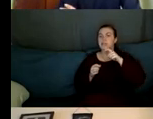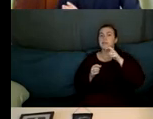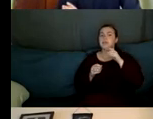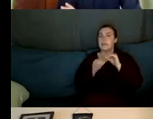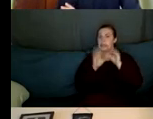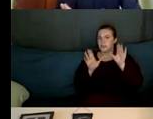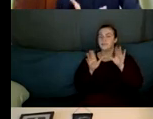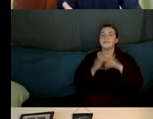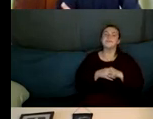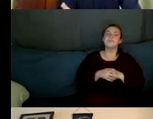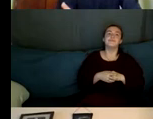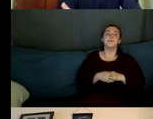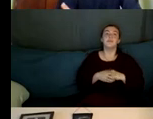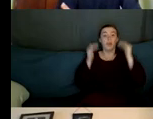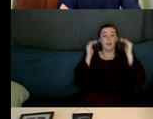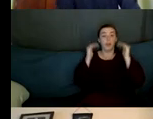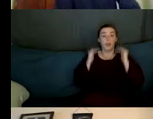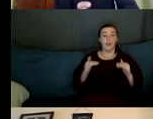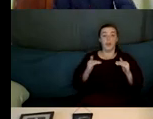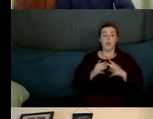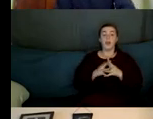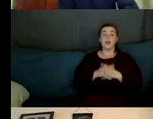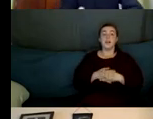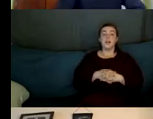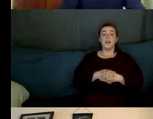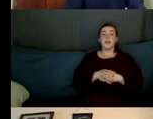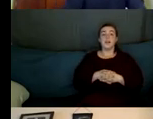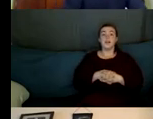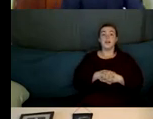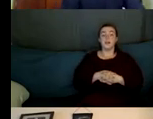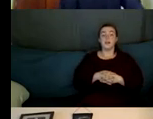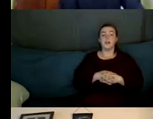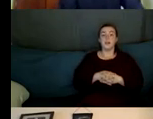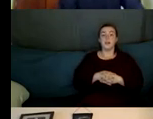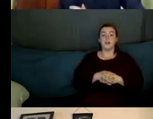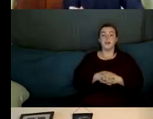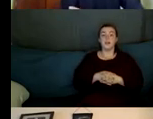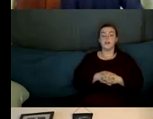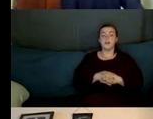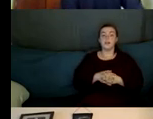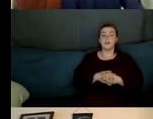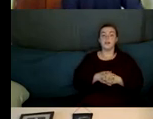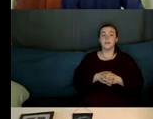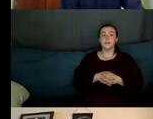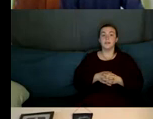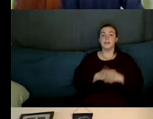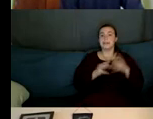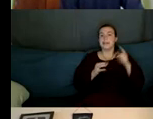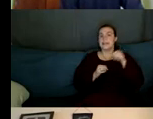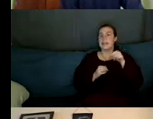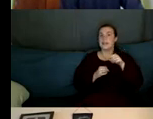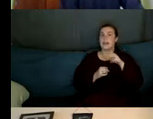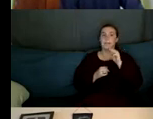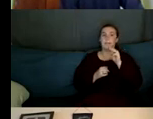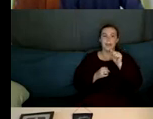next thing we're going to do, the next step, is we are going to, and this is a manual process, we're going to look at